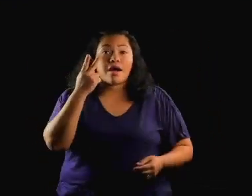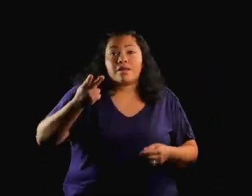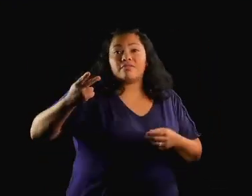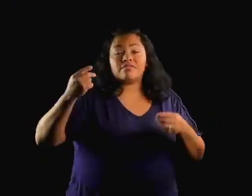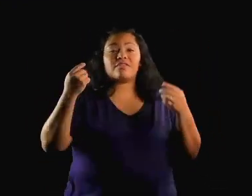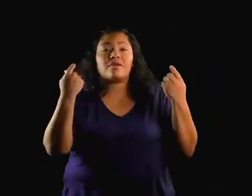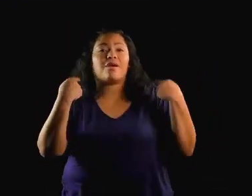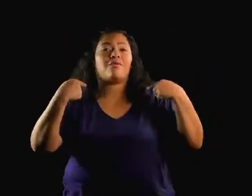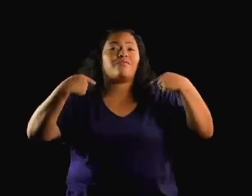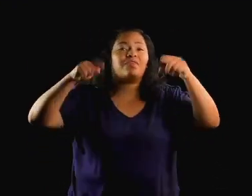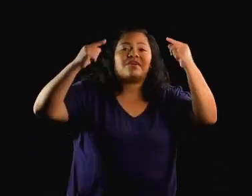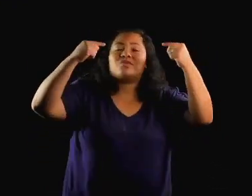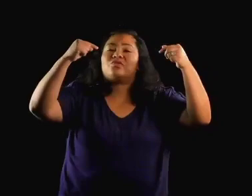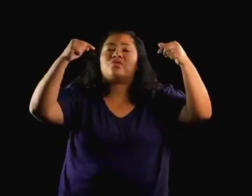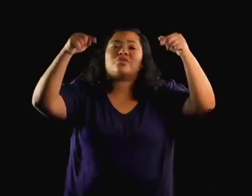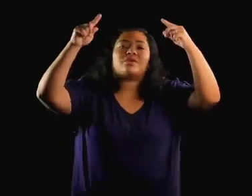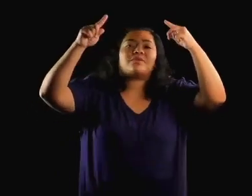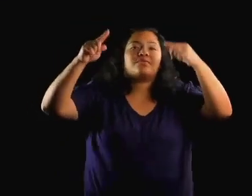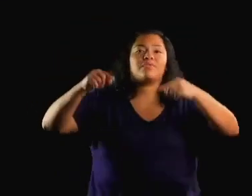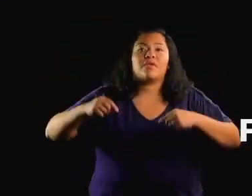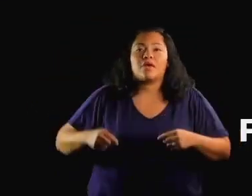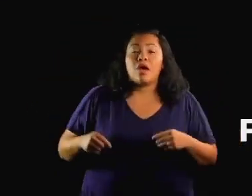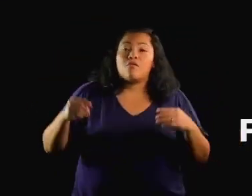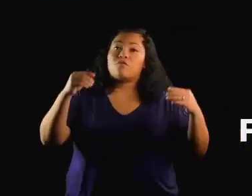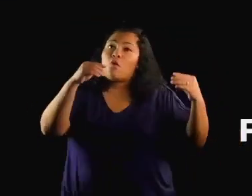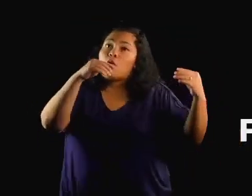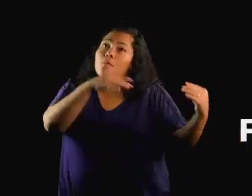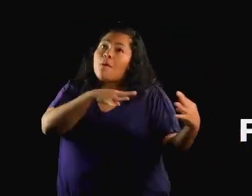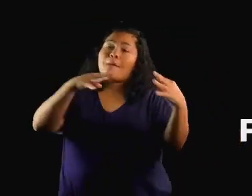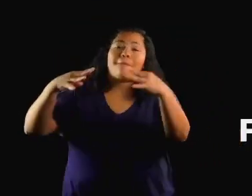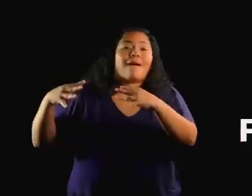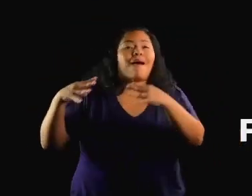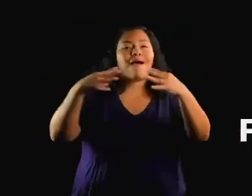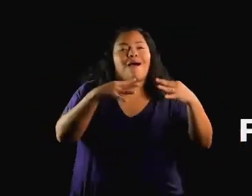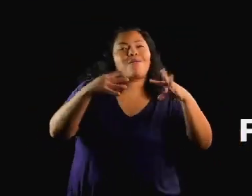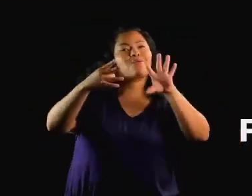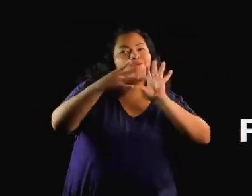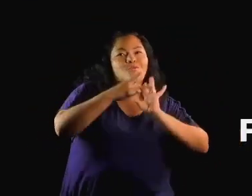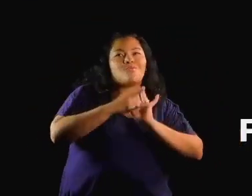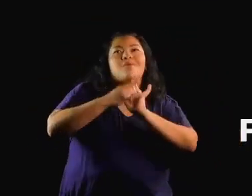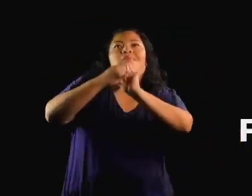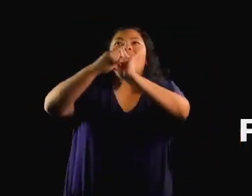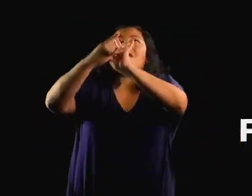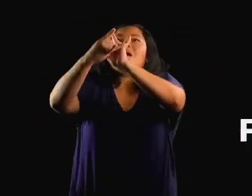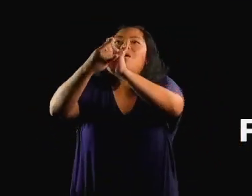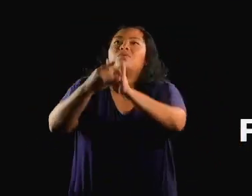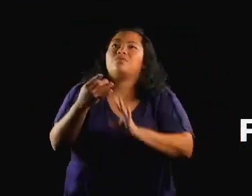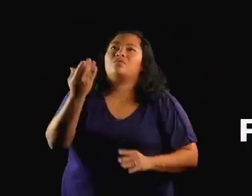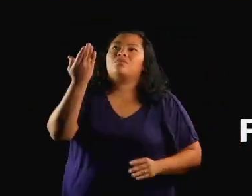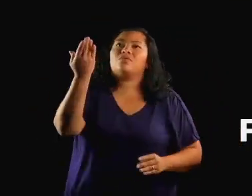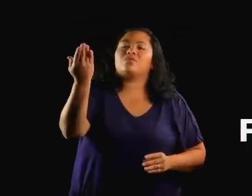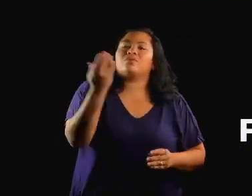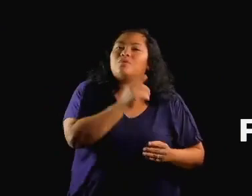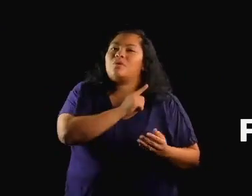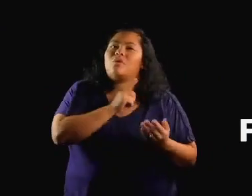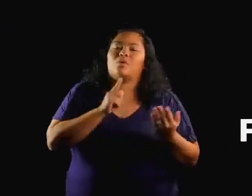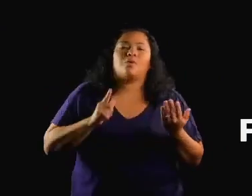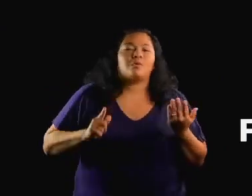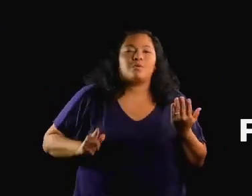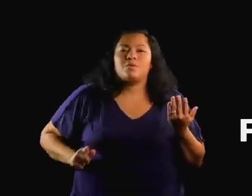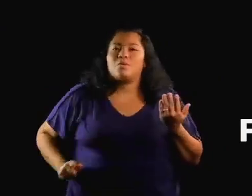I'm gonna see a victory, I'm gonna see a victory, for the battle belongs to you,